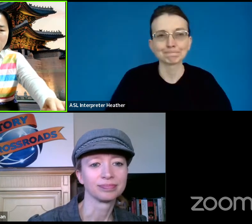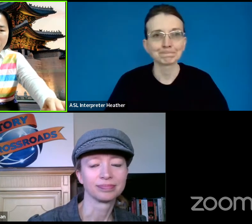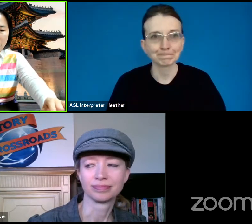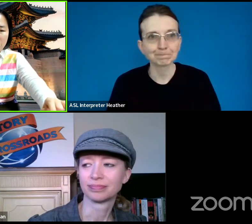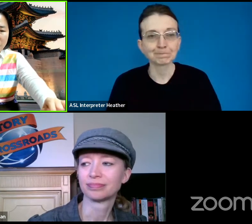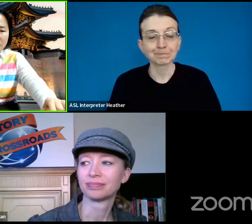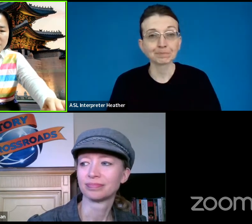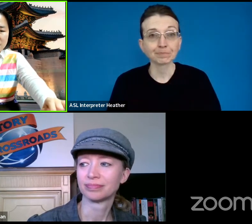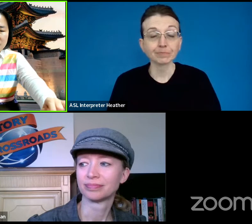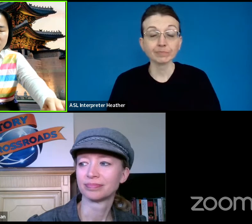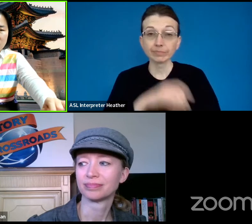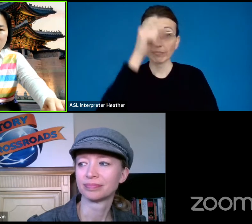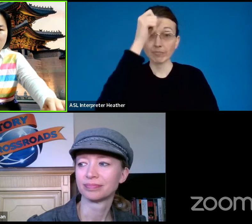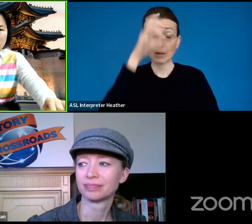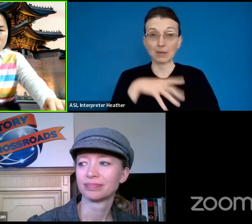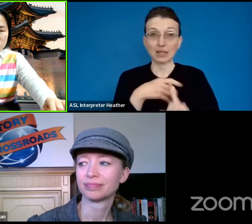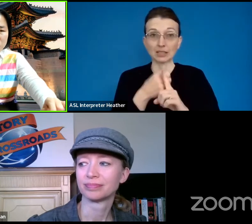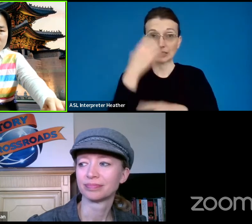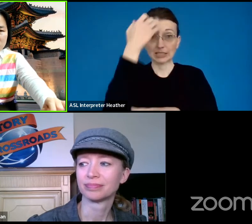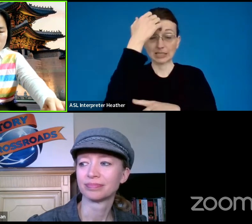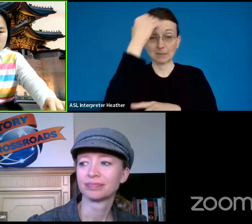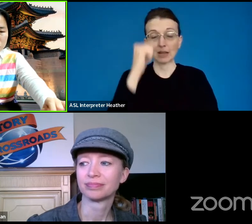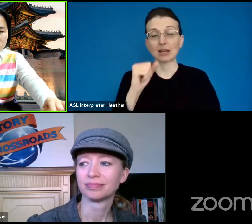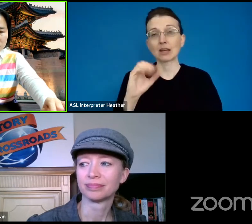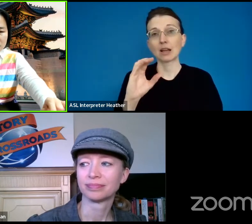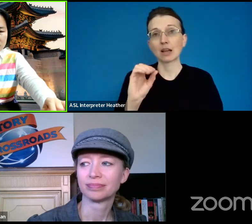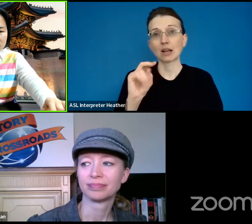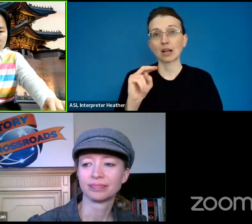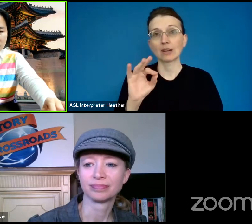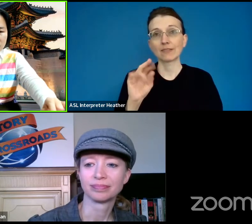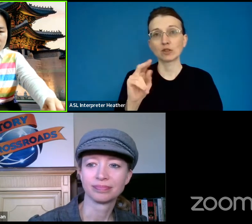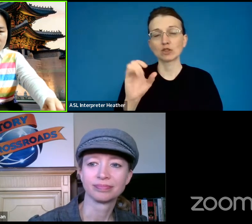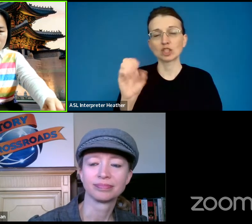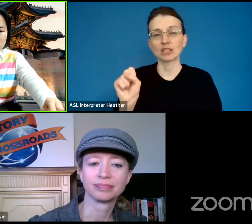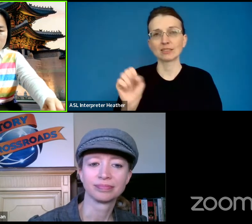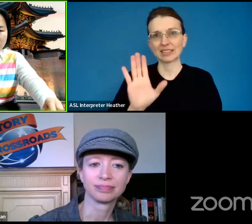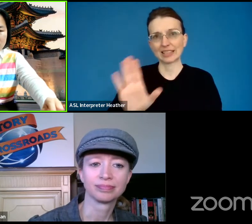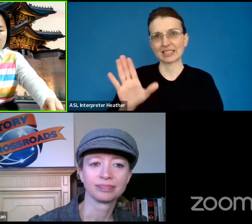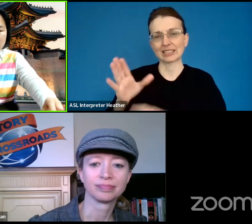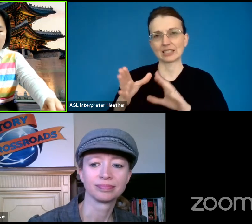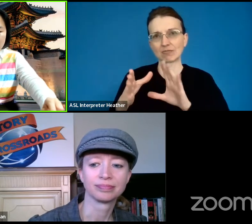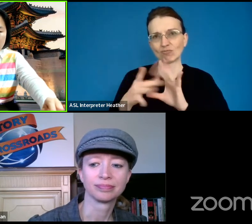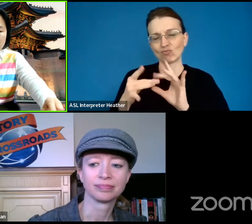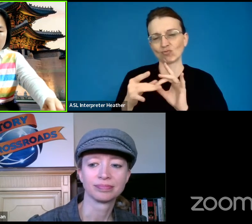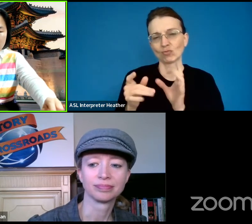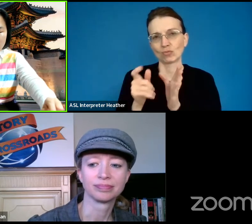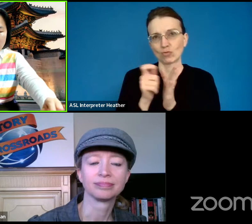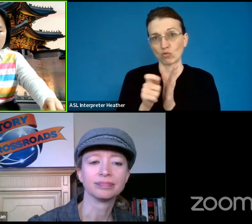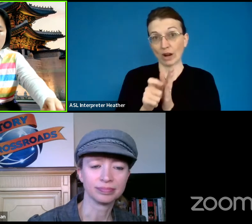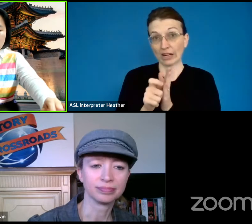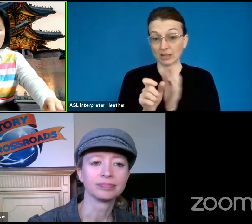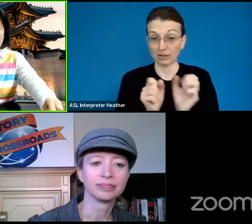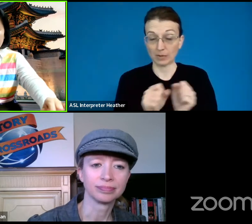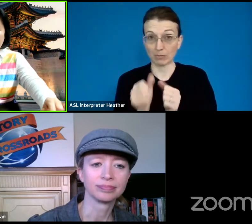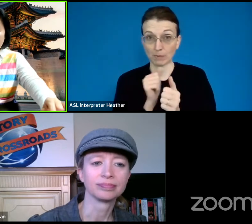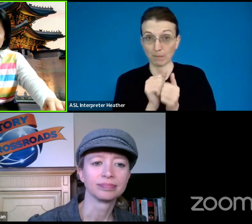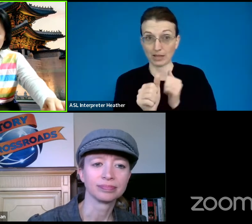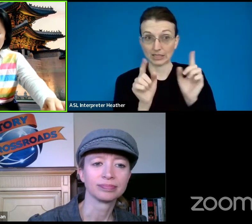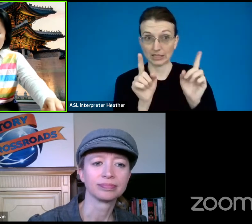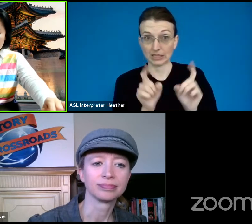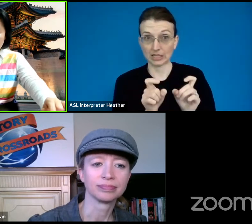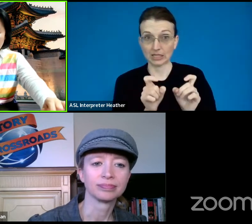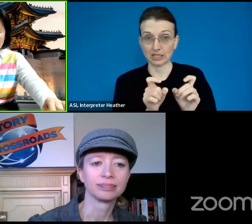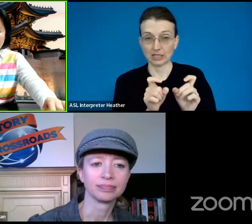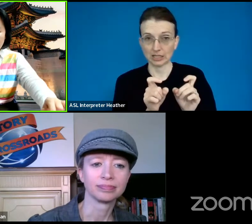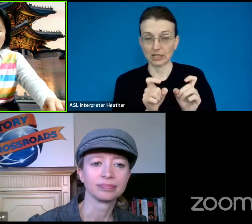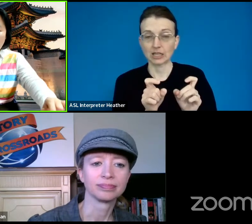who memorized the Confucian Sutras to pass the exam is usually